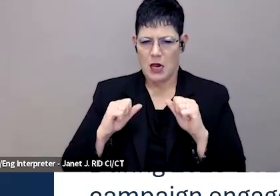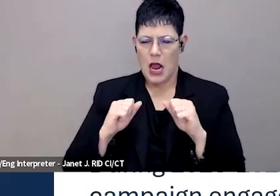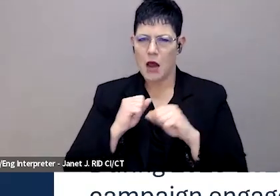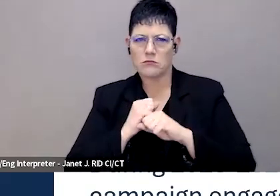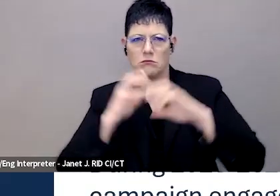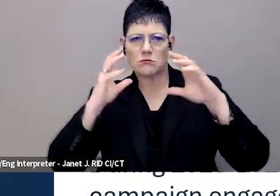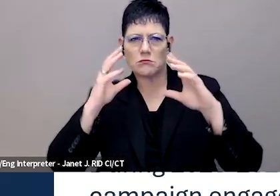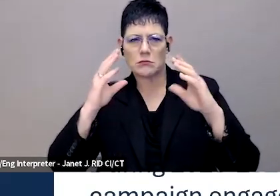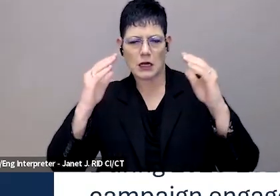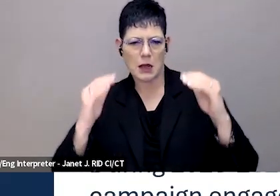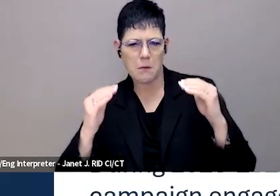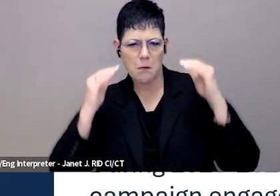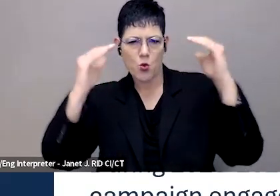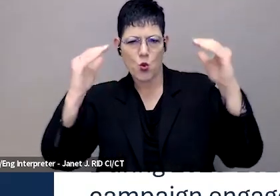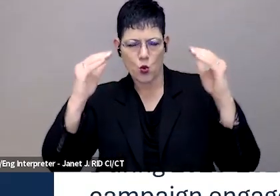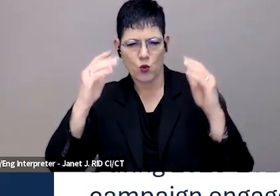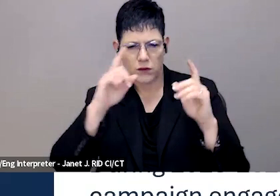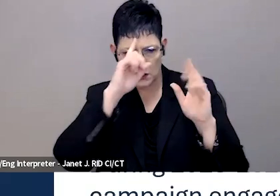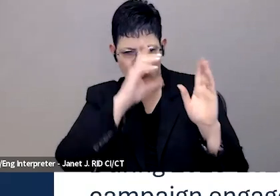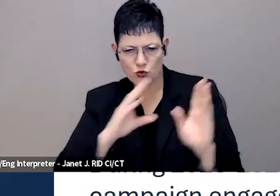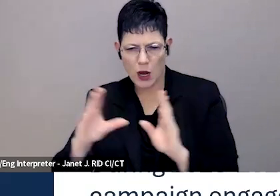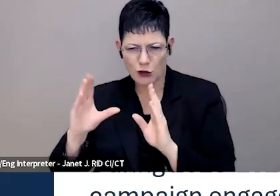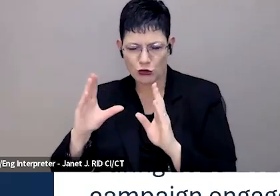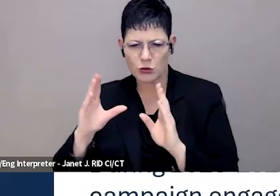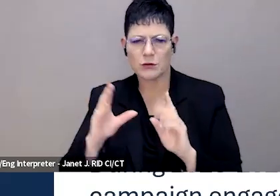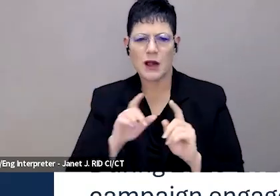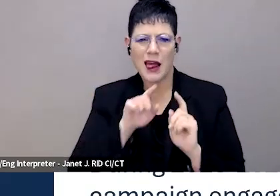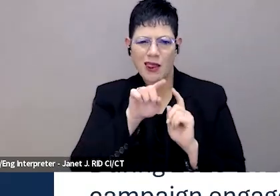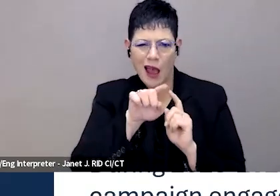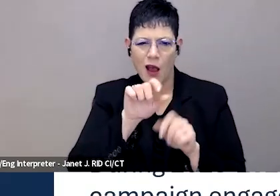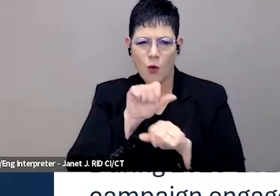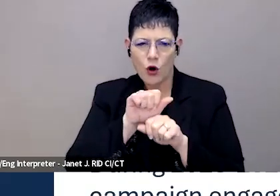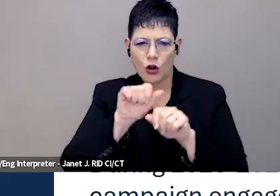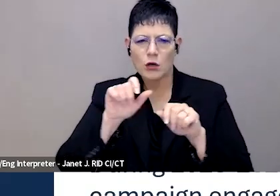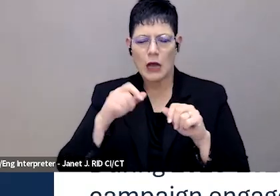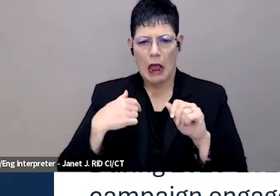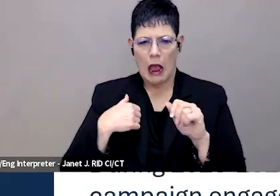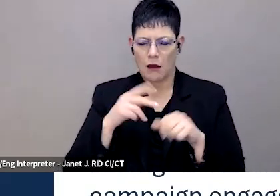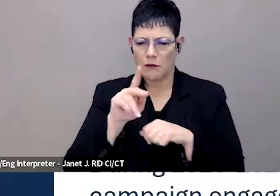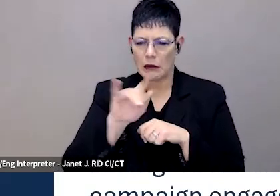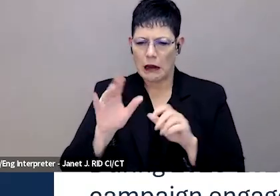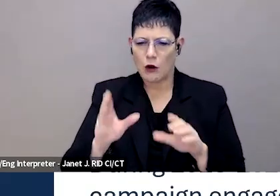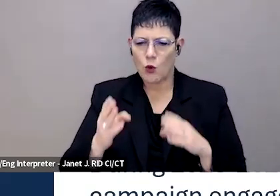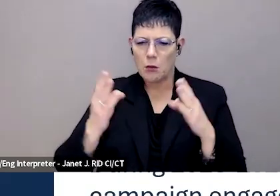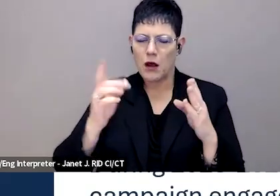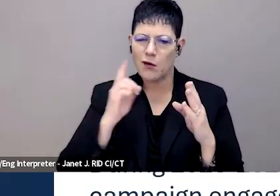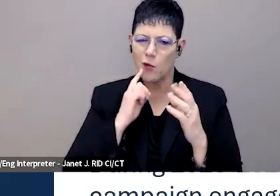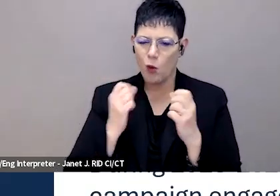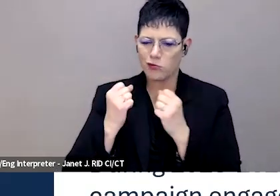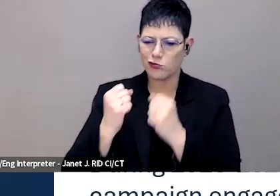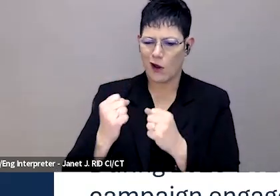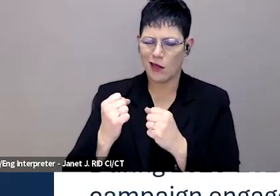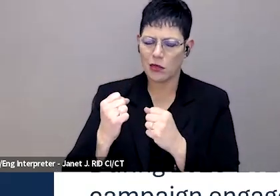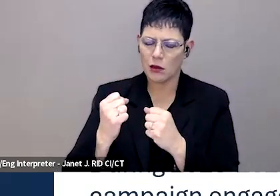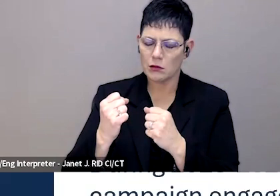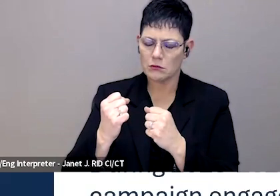vision outlined in the strategy. This work has culminated in a set of key recommendations for strengthening the national